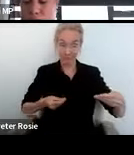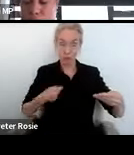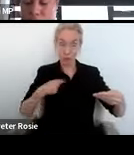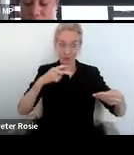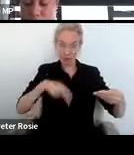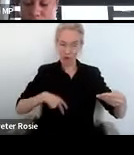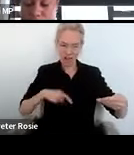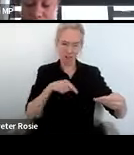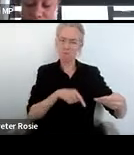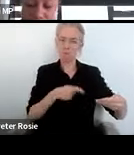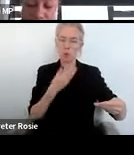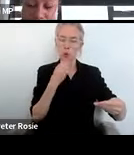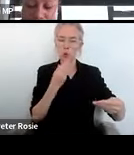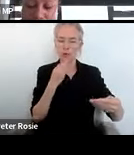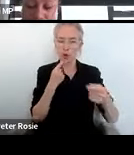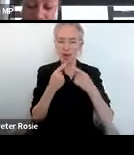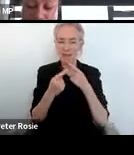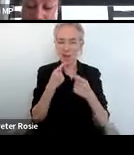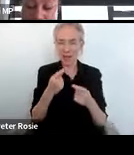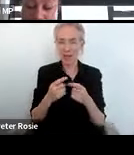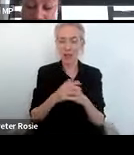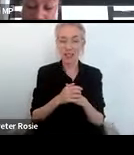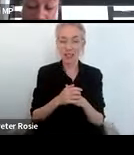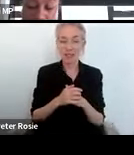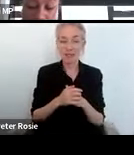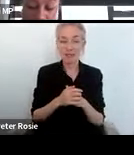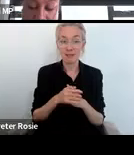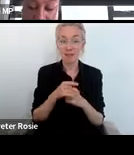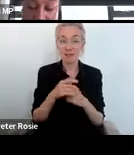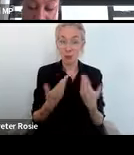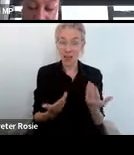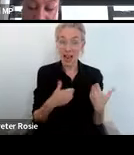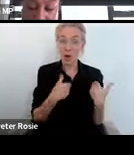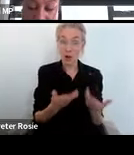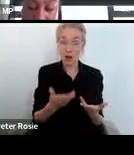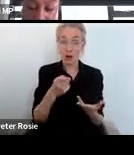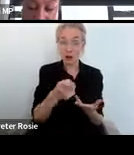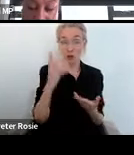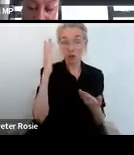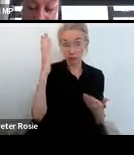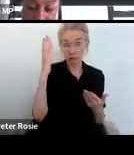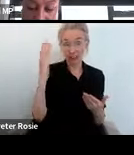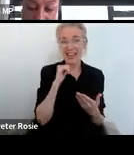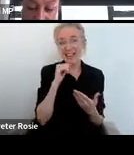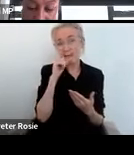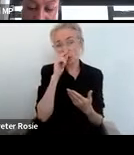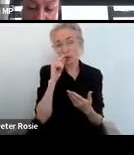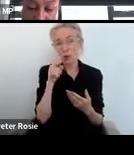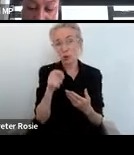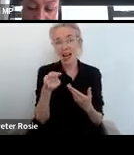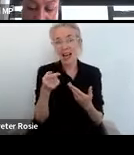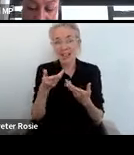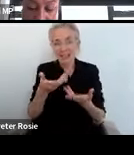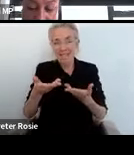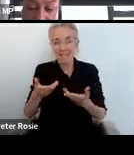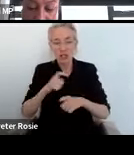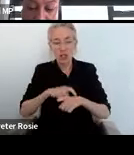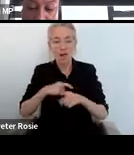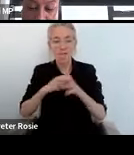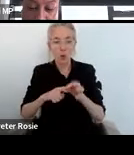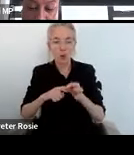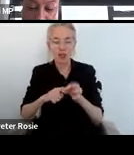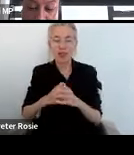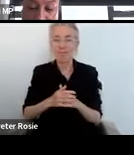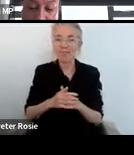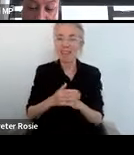If you'd like to leave some time for questions, we'd appreciate it, but we are completely in your hands. Welcome. Great. Thank you, and lovely to be here, and thank you for